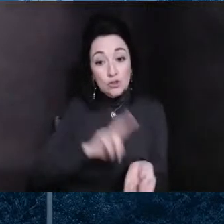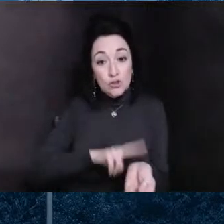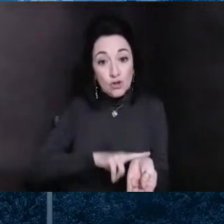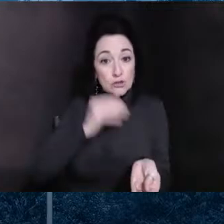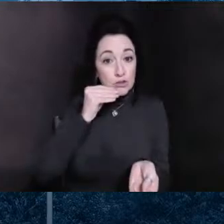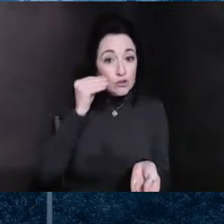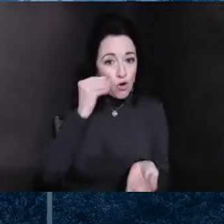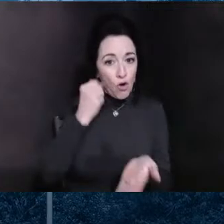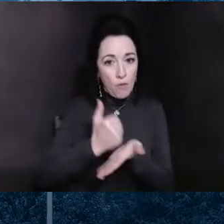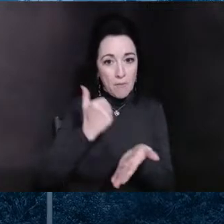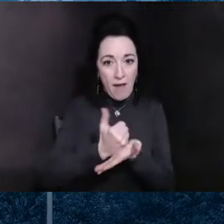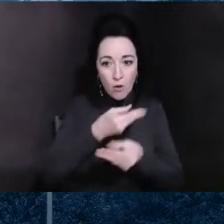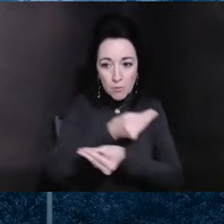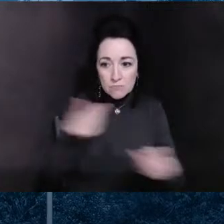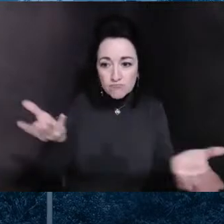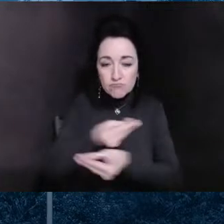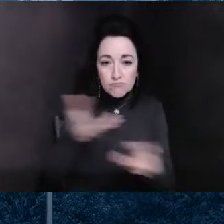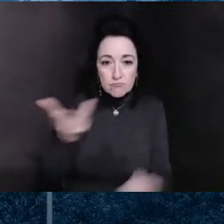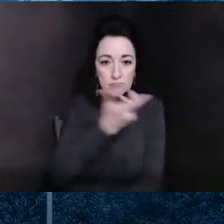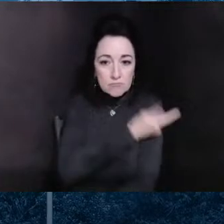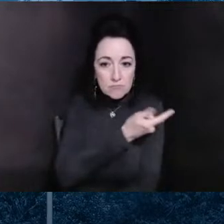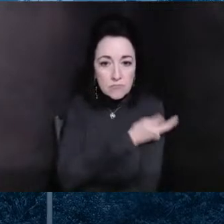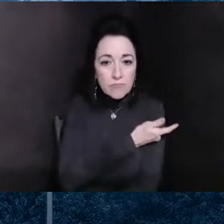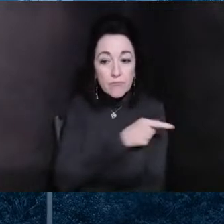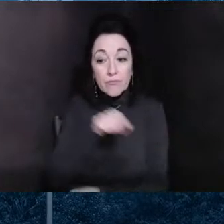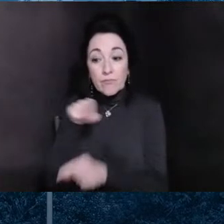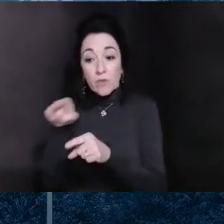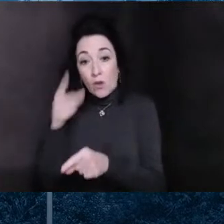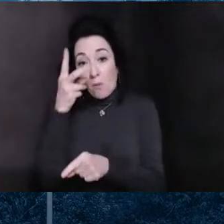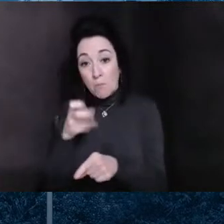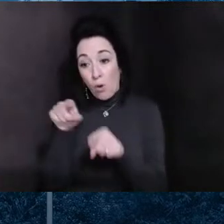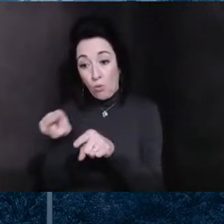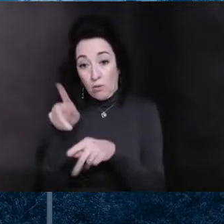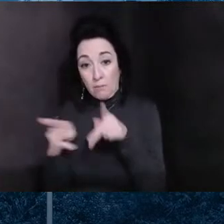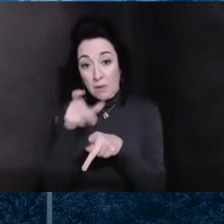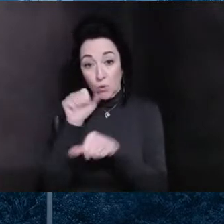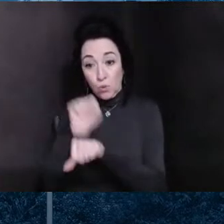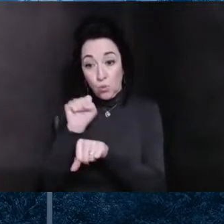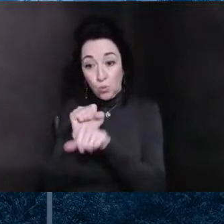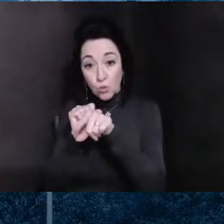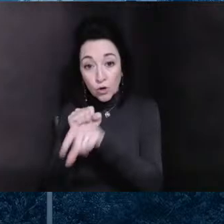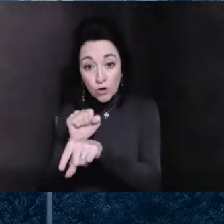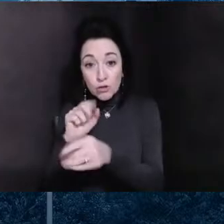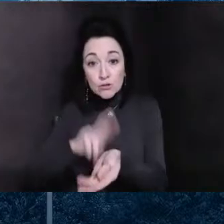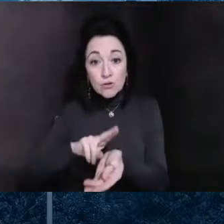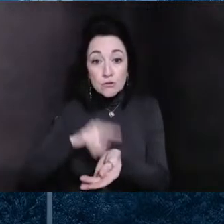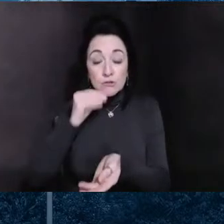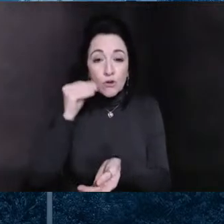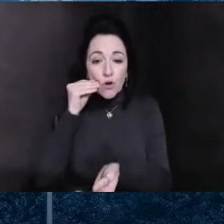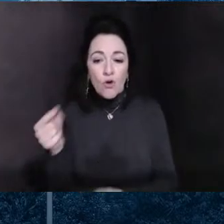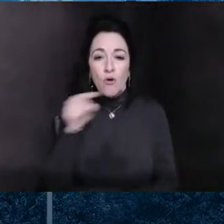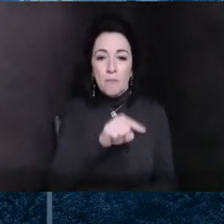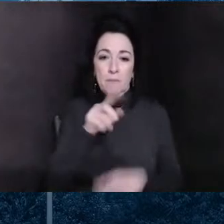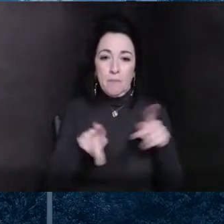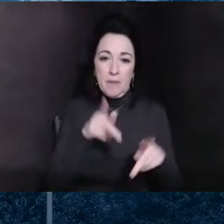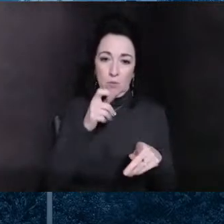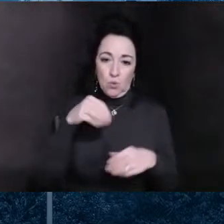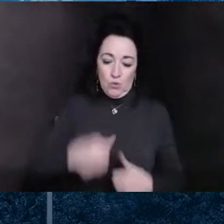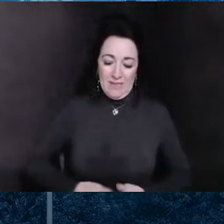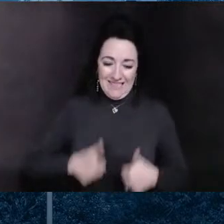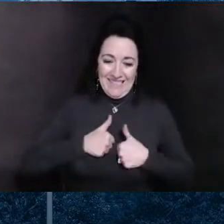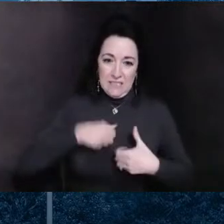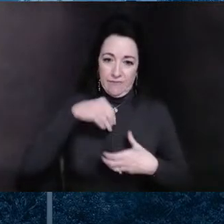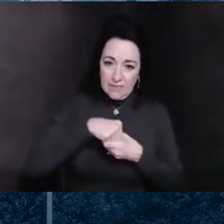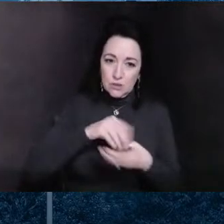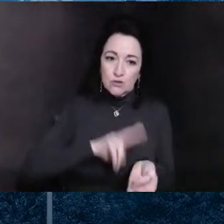made progress. We still have a lot of work to do. We're now getting second doses into that first group. About